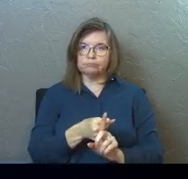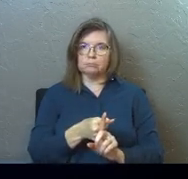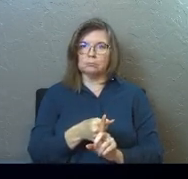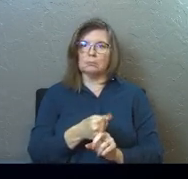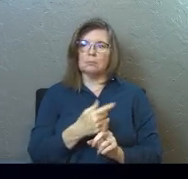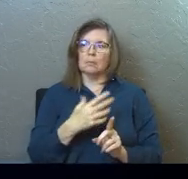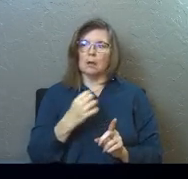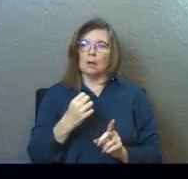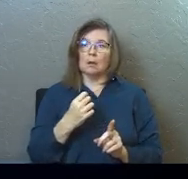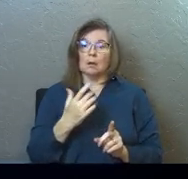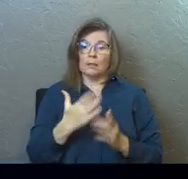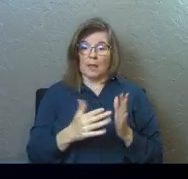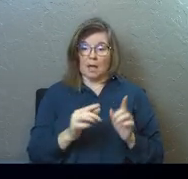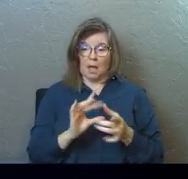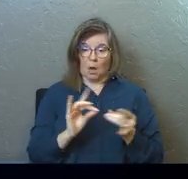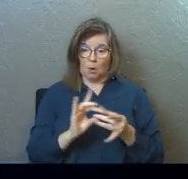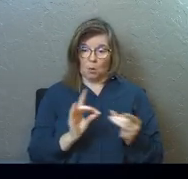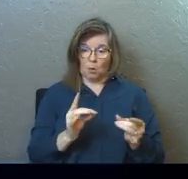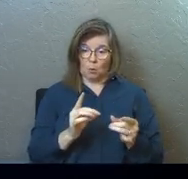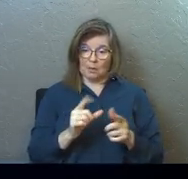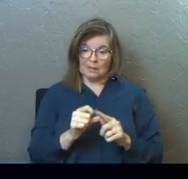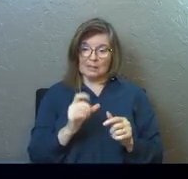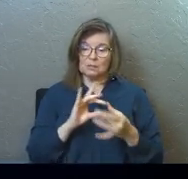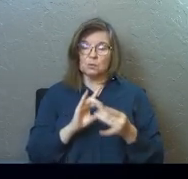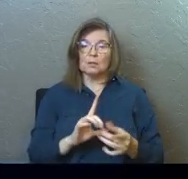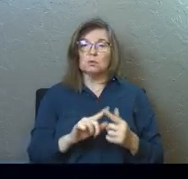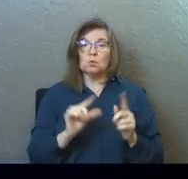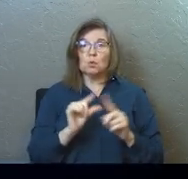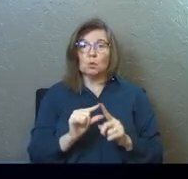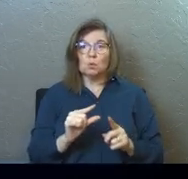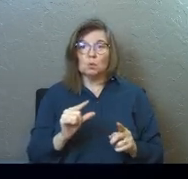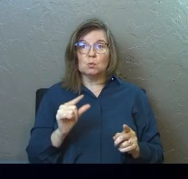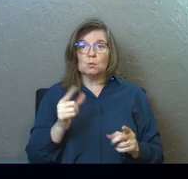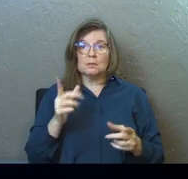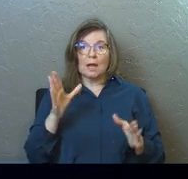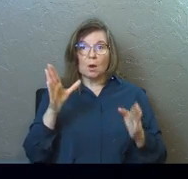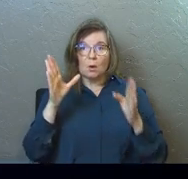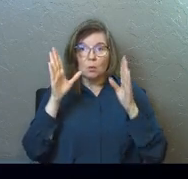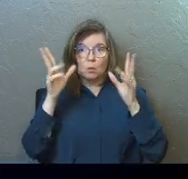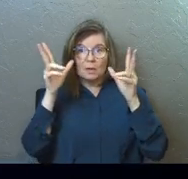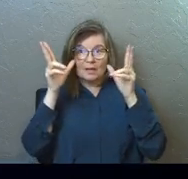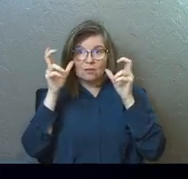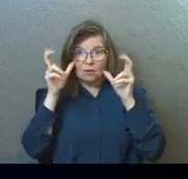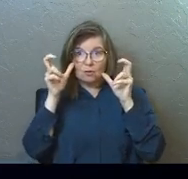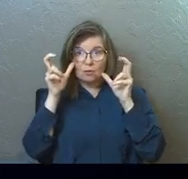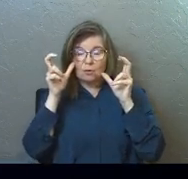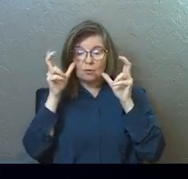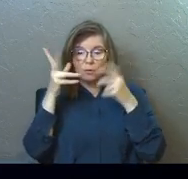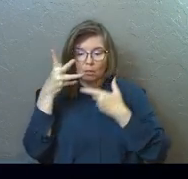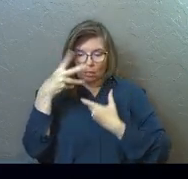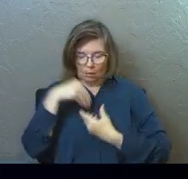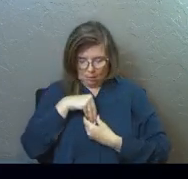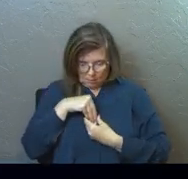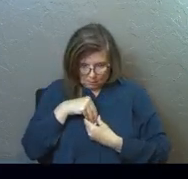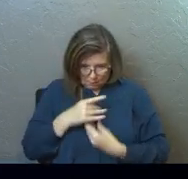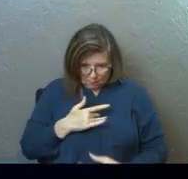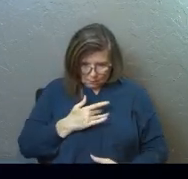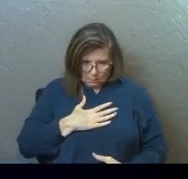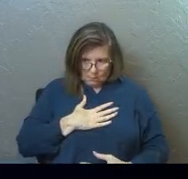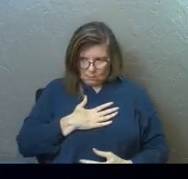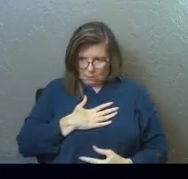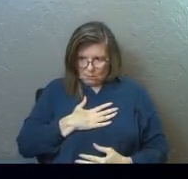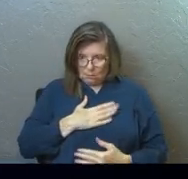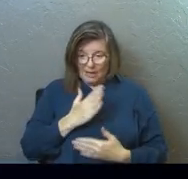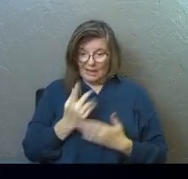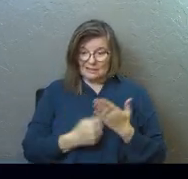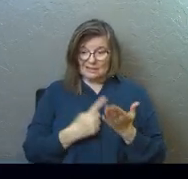some of the fact that our words last, it has to do with the words that we've heard and taken in. And sometimes those words